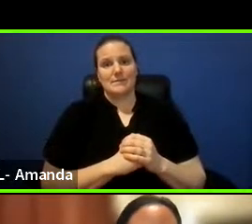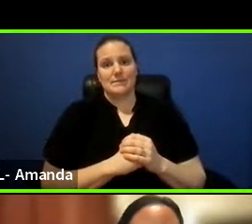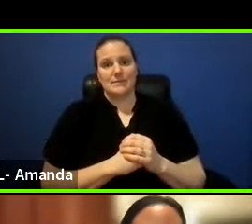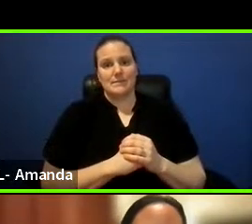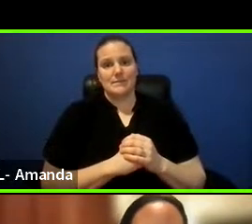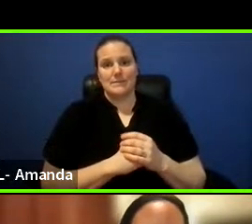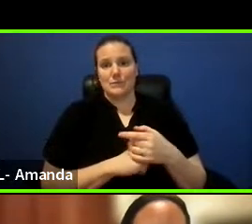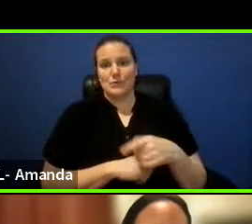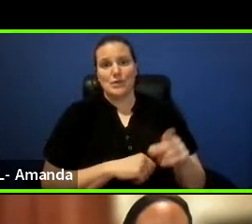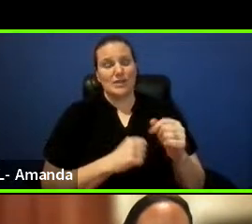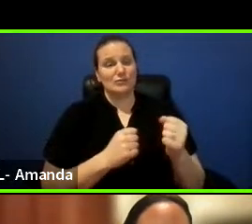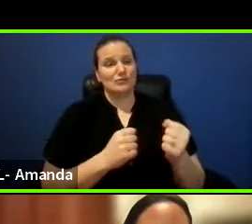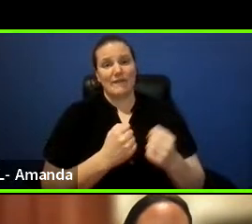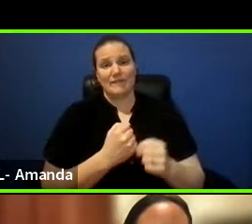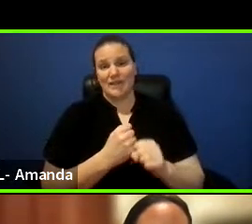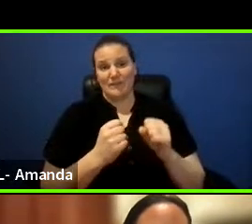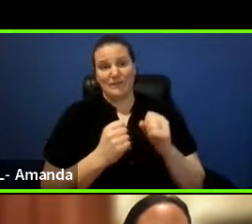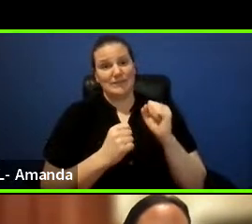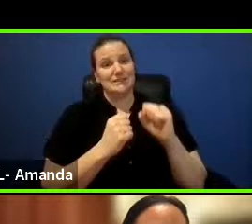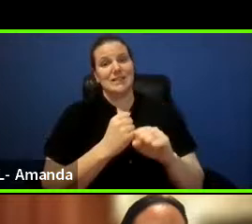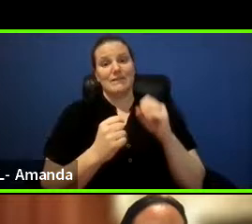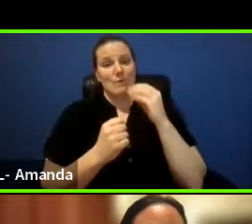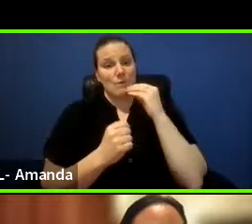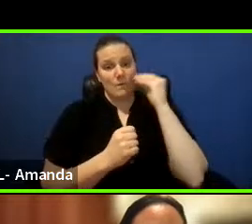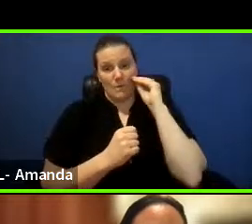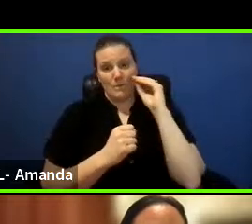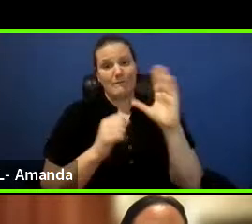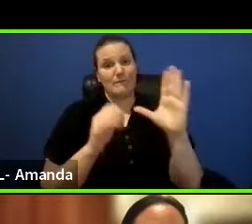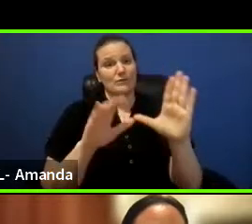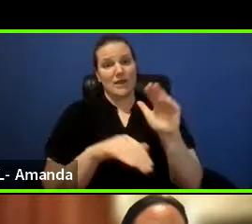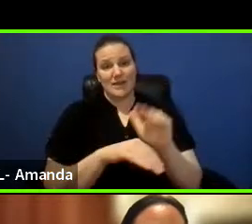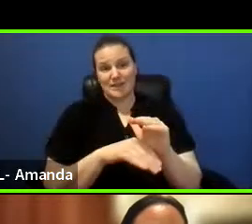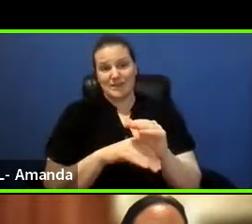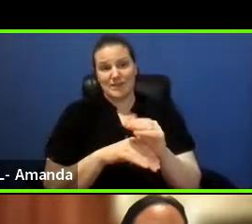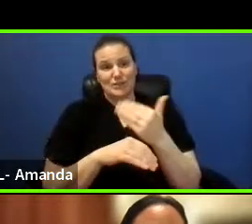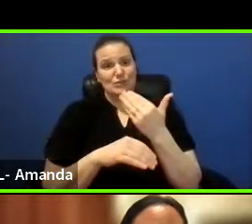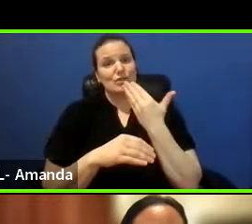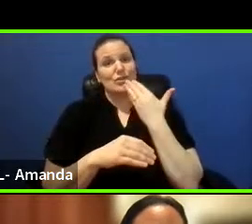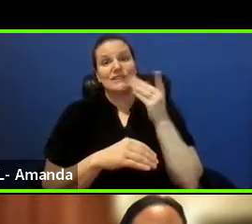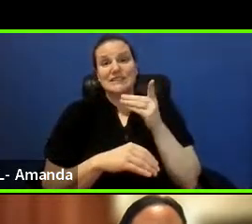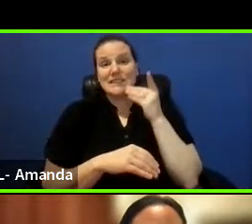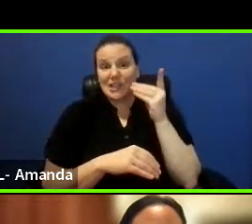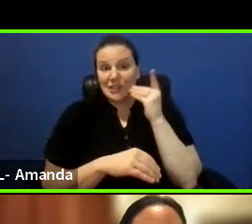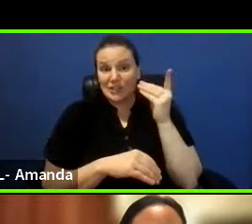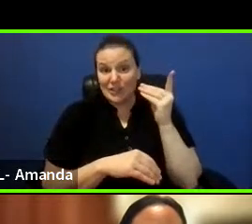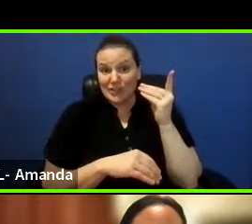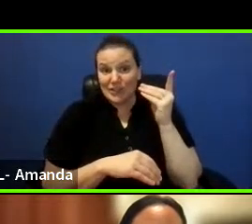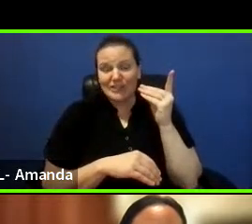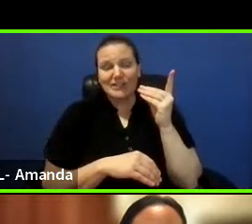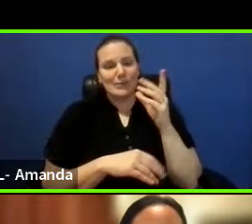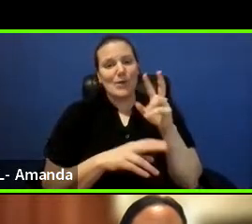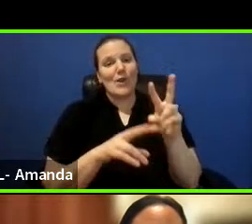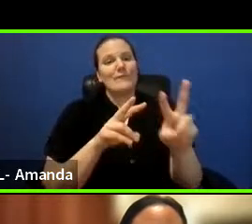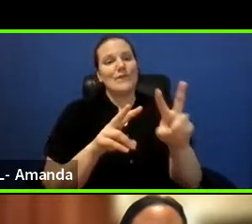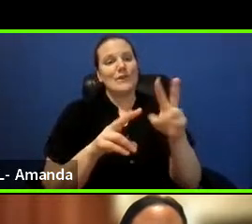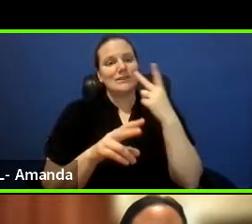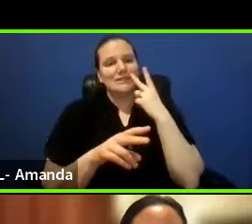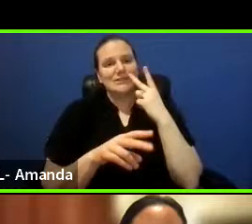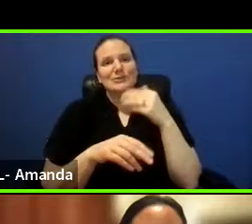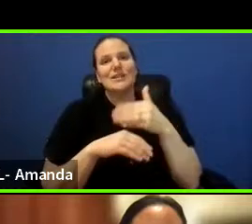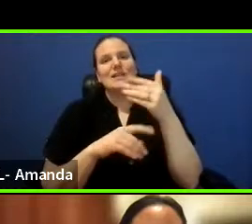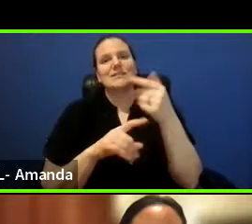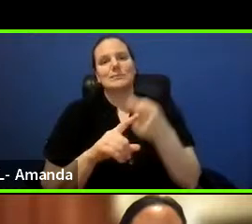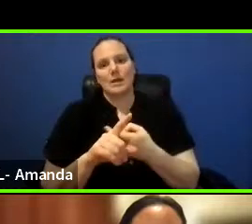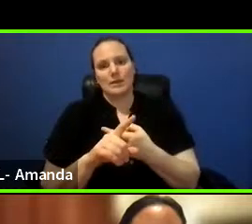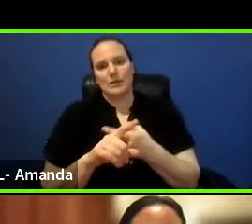You guys drive carefully on your way home. Have a great evening, have a great dinner. And we look forward to seeing you next month.